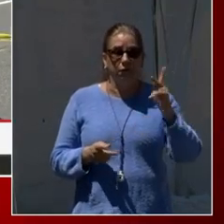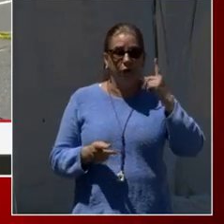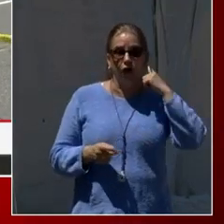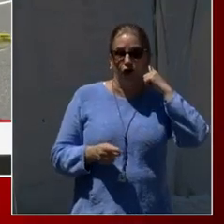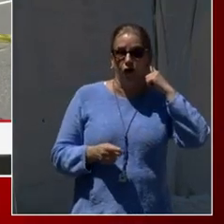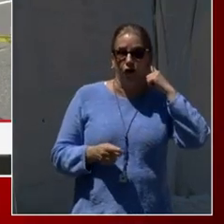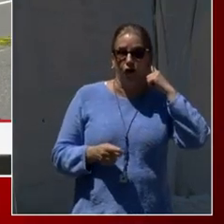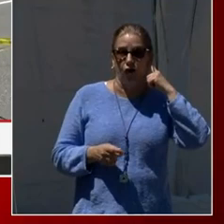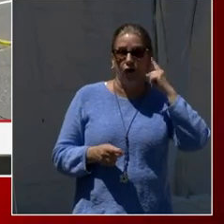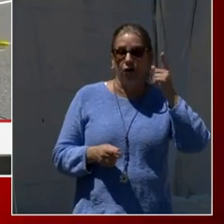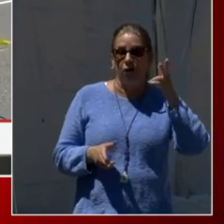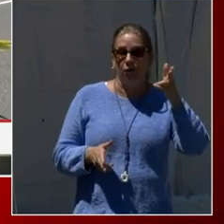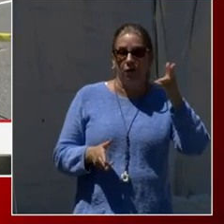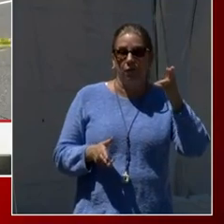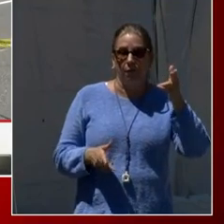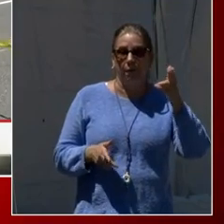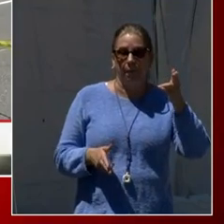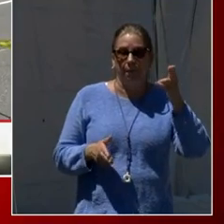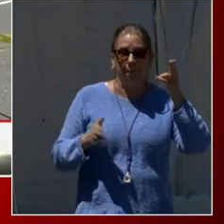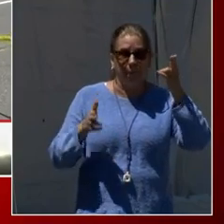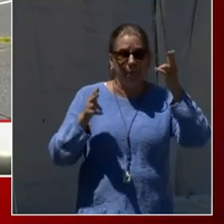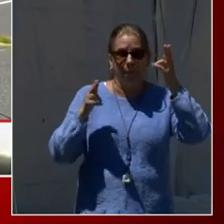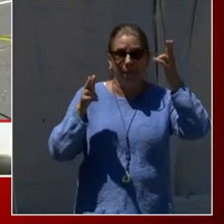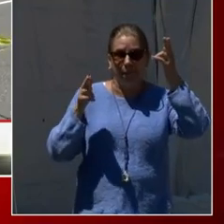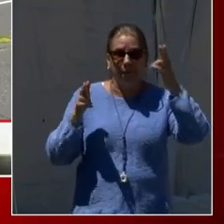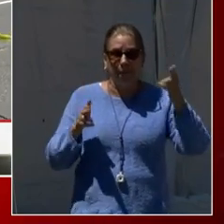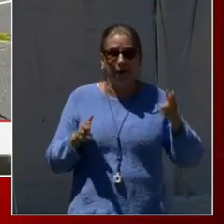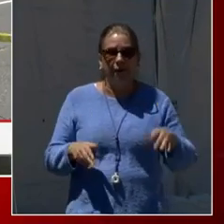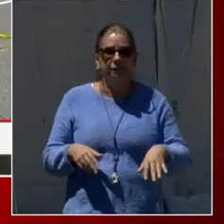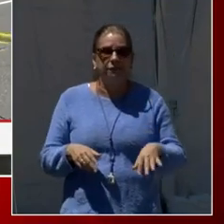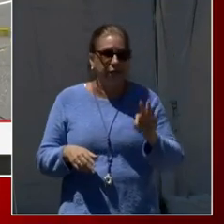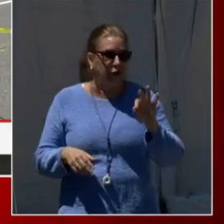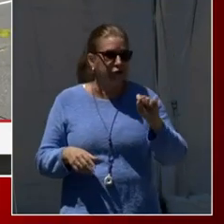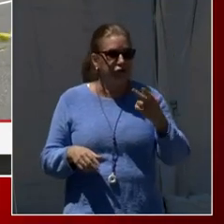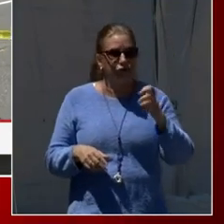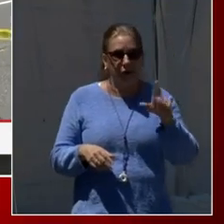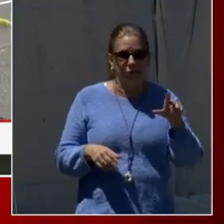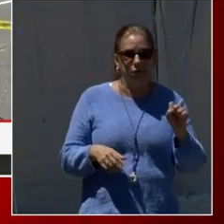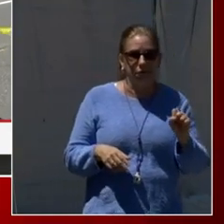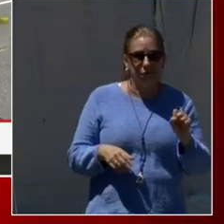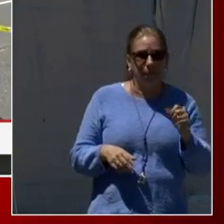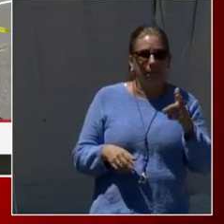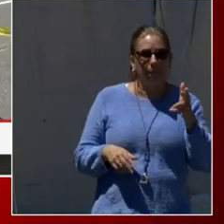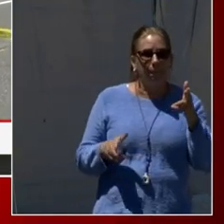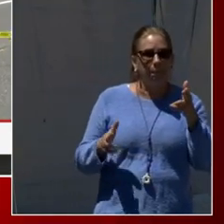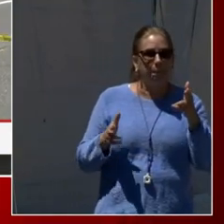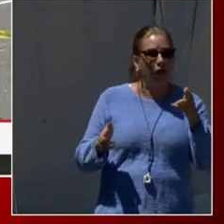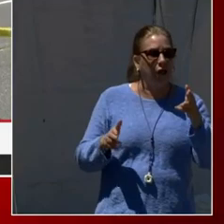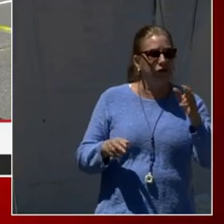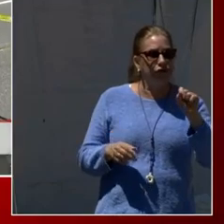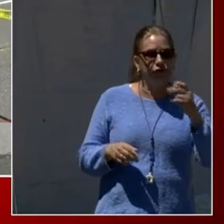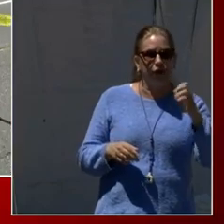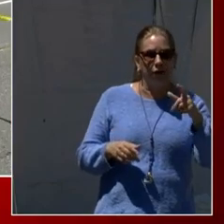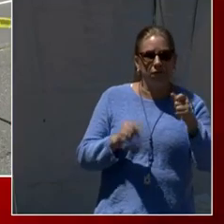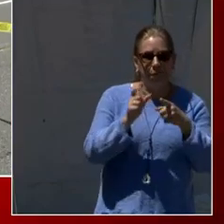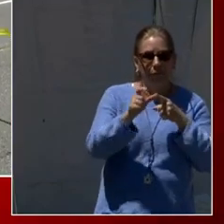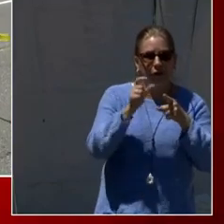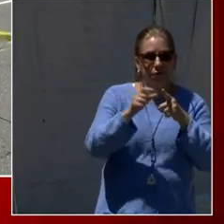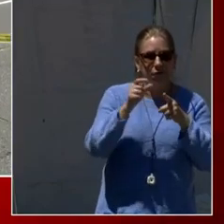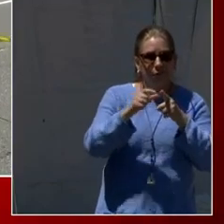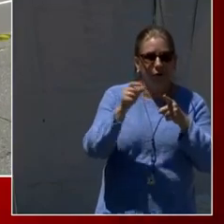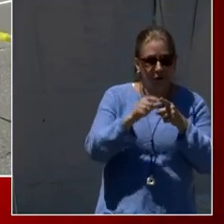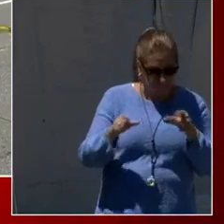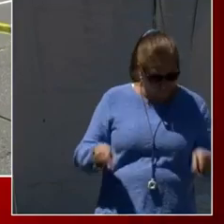and we did recover shell casings. That matter is currently under investigation. There were no injuries as a result of the sounds